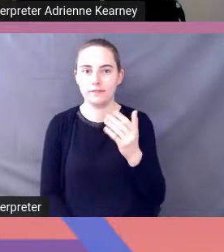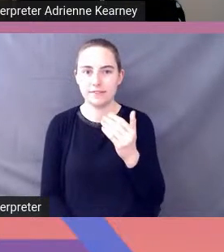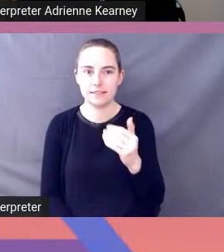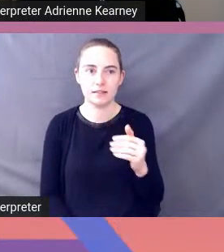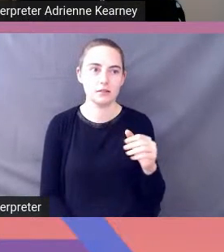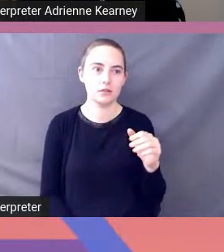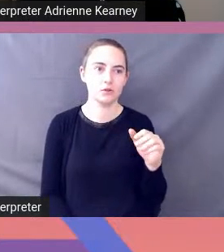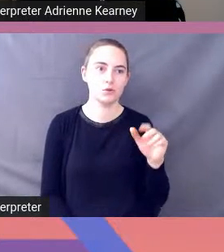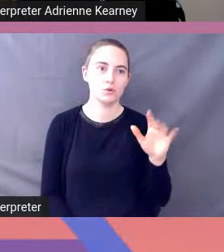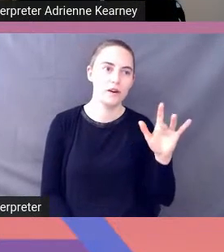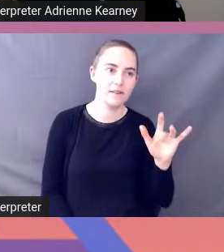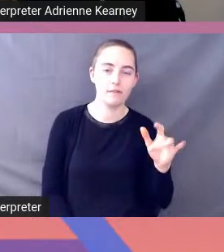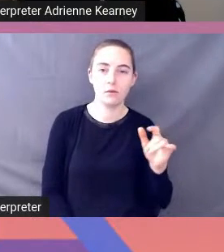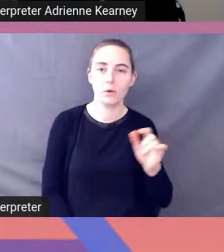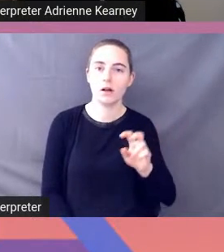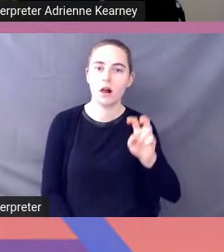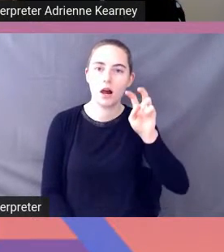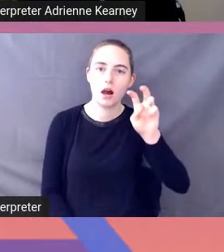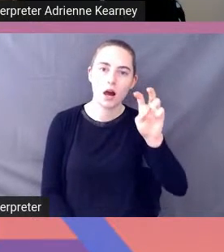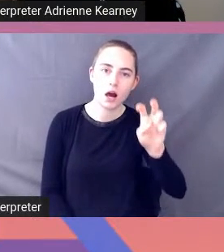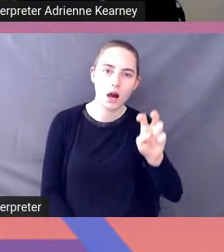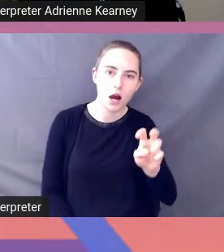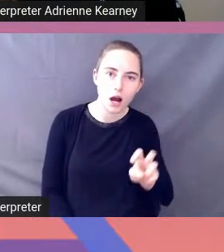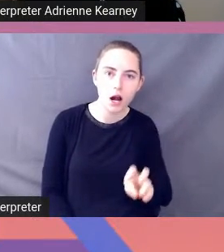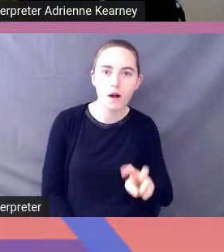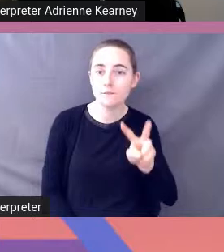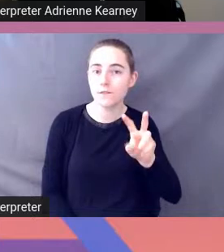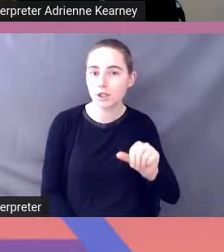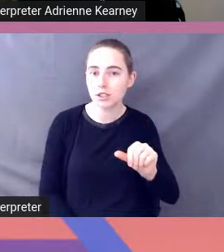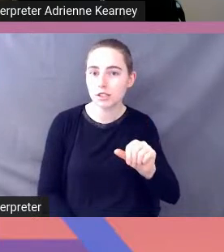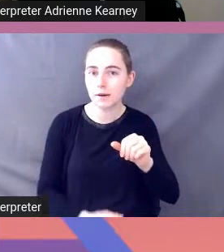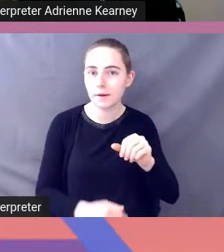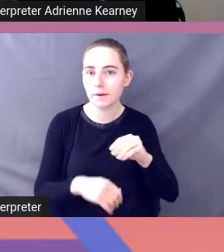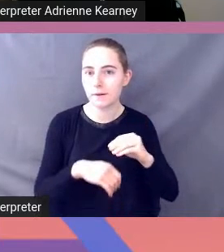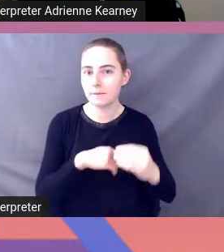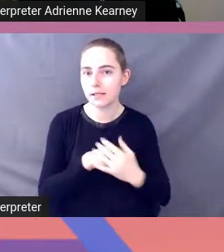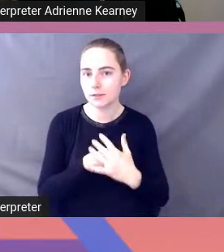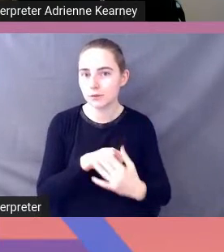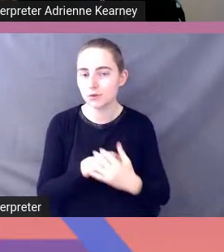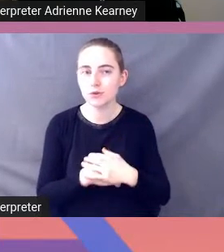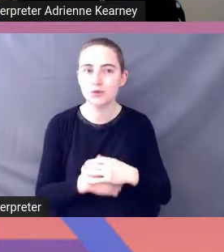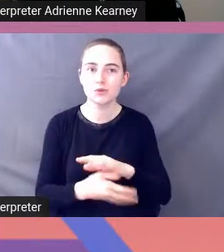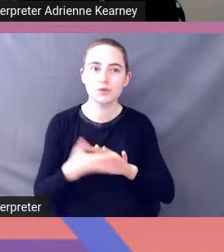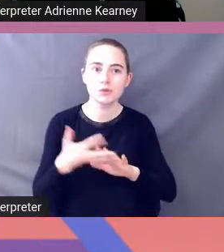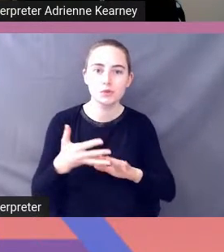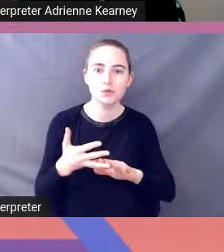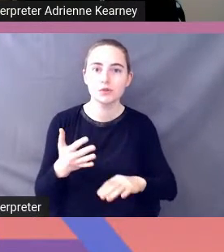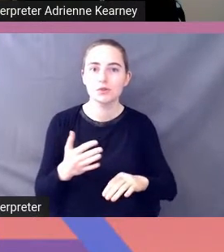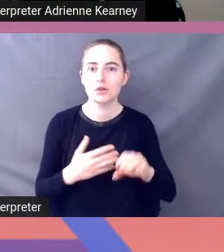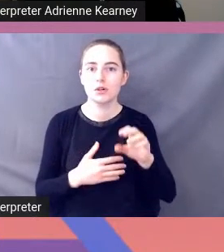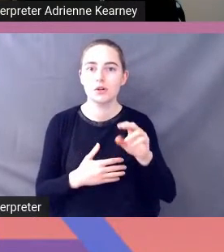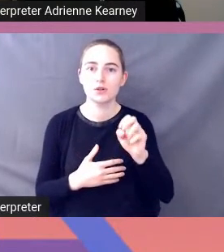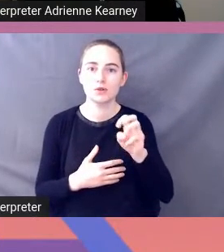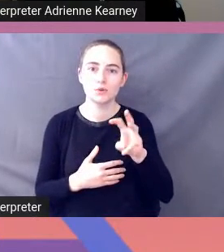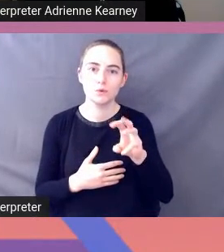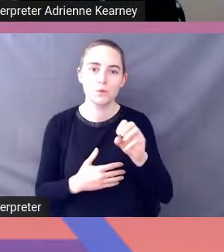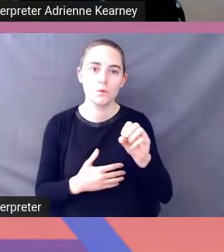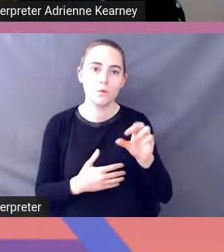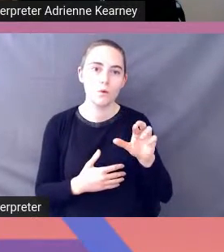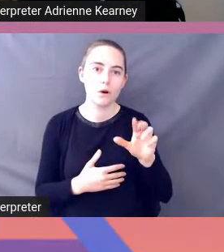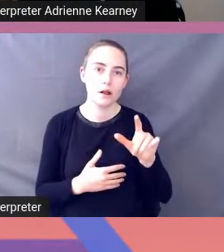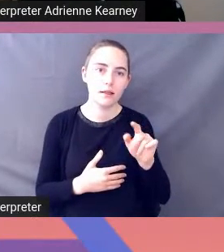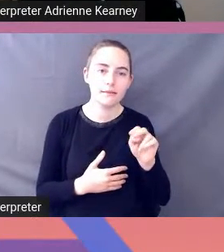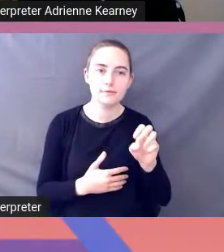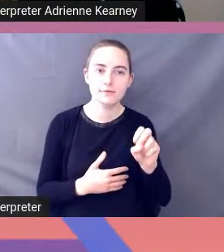Virginia Beach, Charleston, South Carolina, New Orleans, Atlanta, Baltimore, and Philadelphia, and